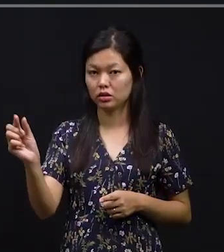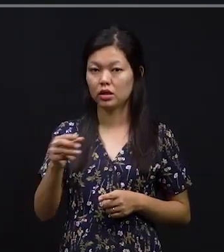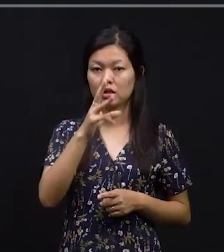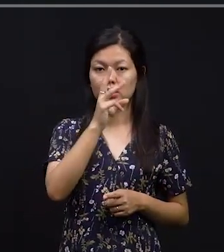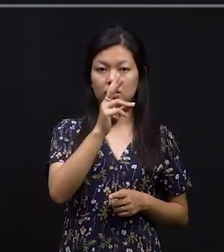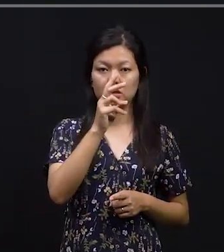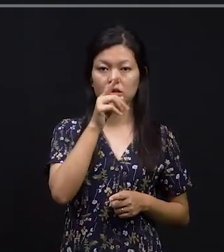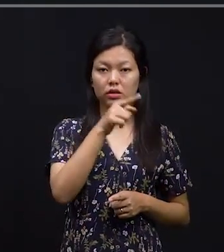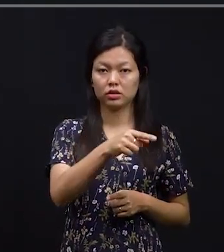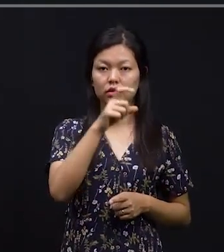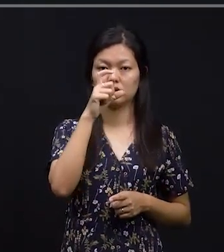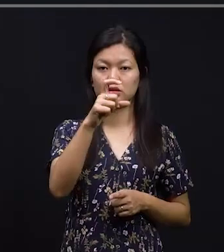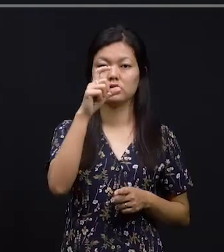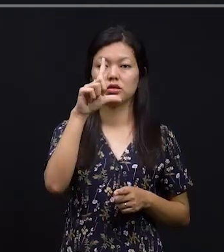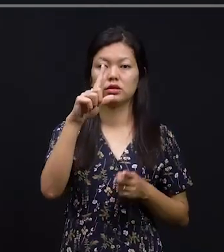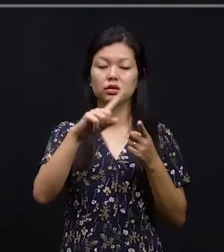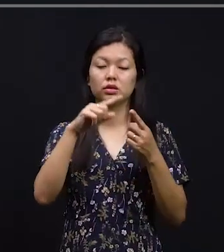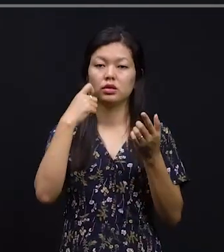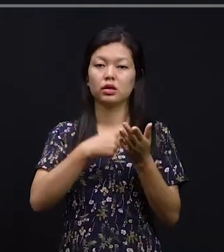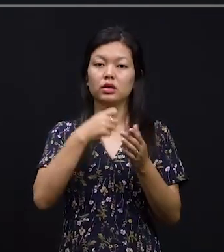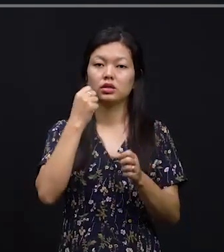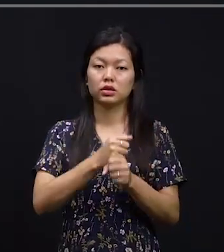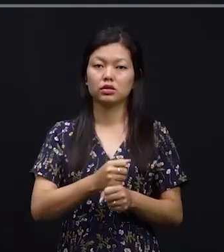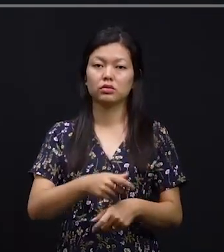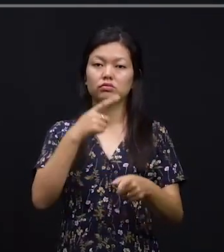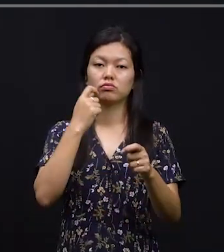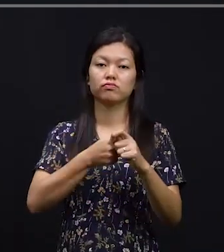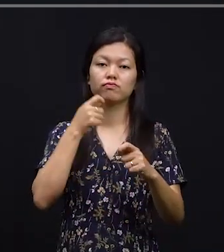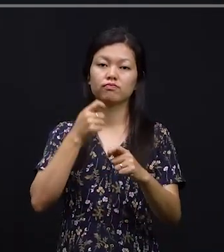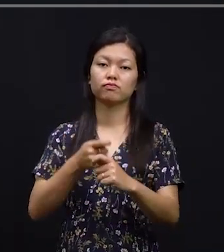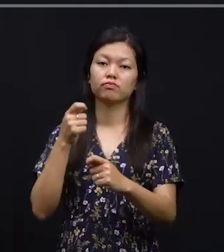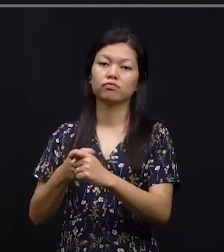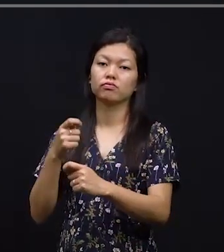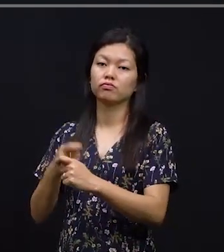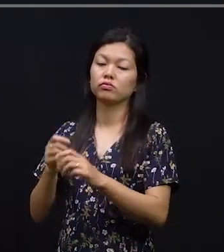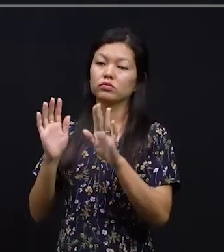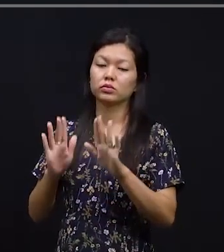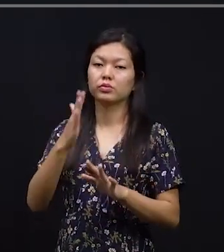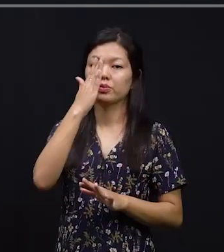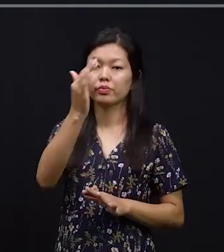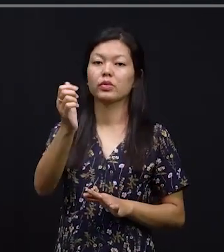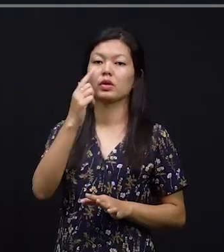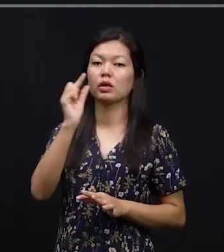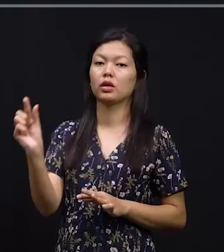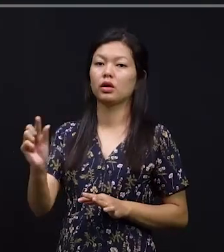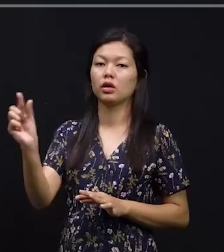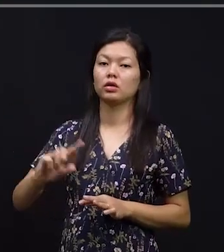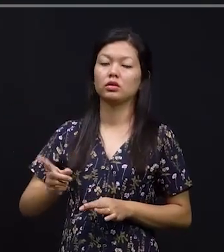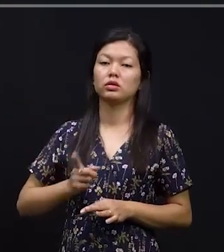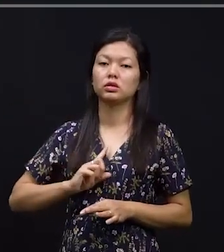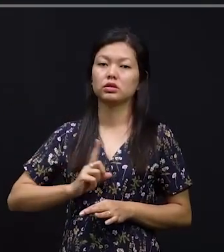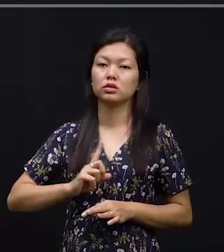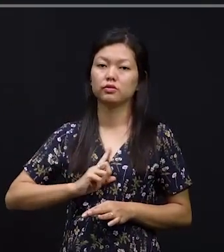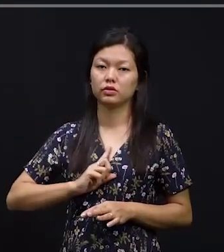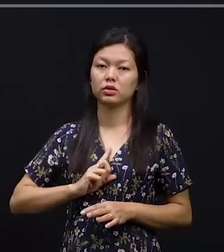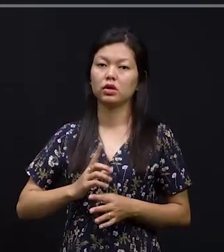want to give off to his clerk. And then as he was moving out, the little boy wished the clerk a Merry Christmas and a Happy